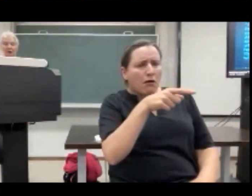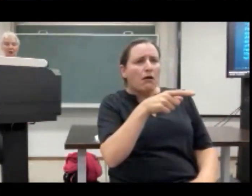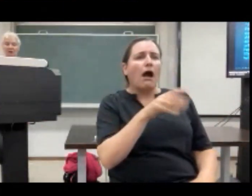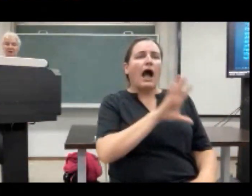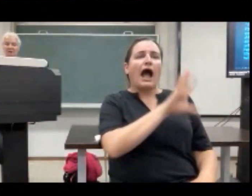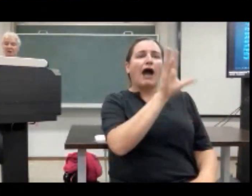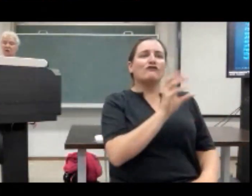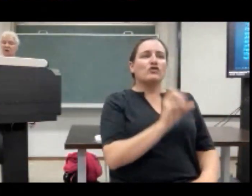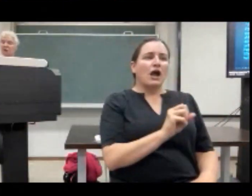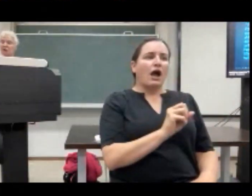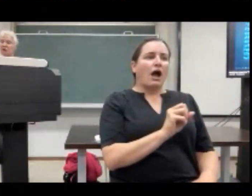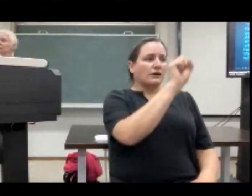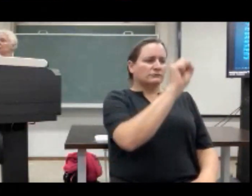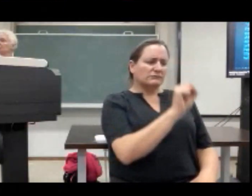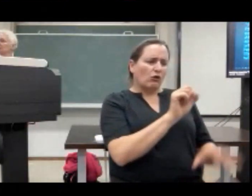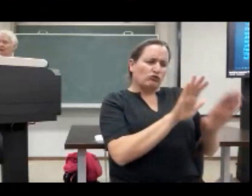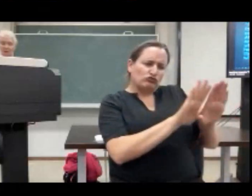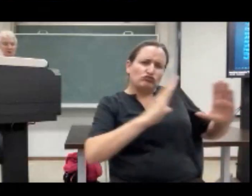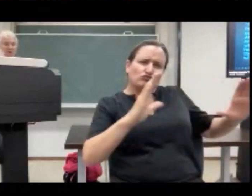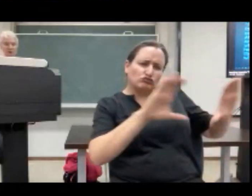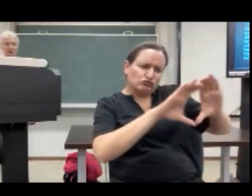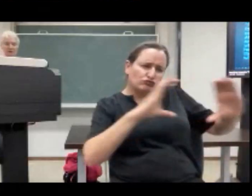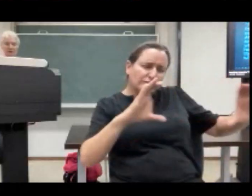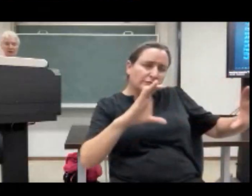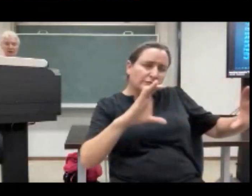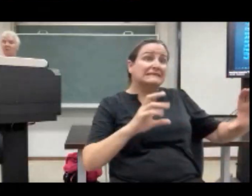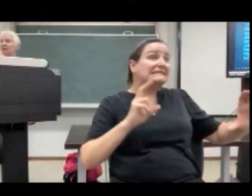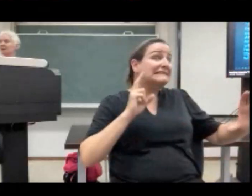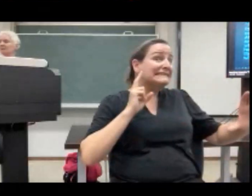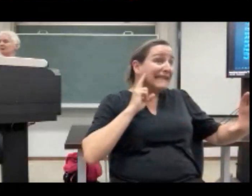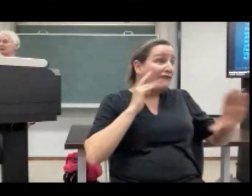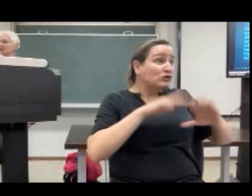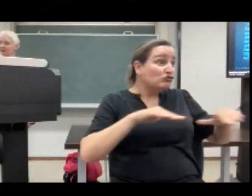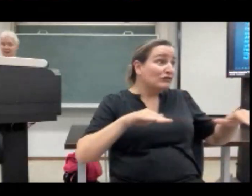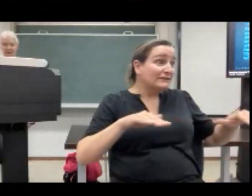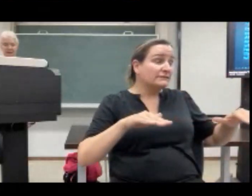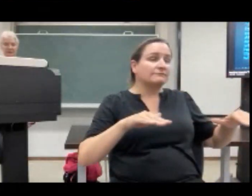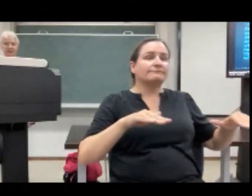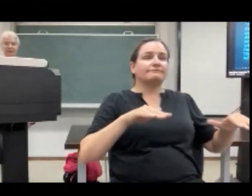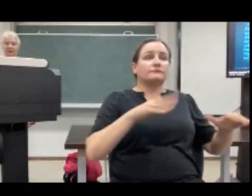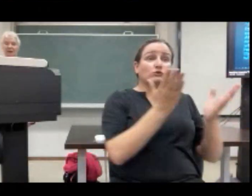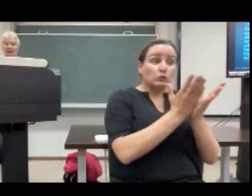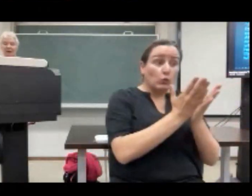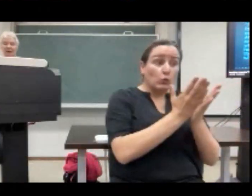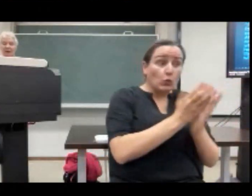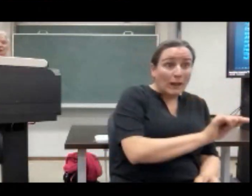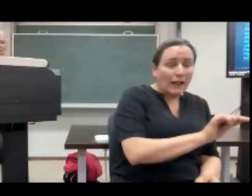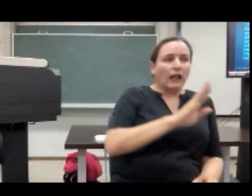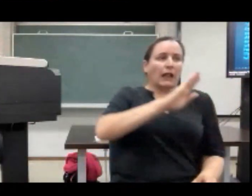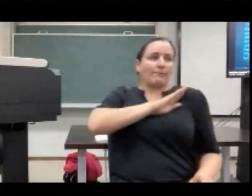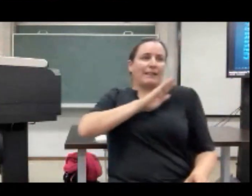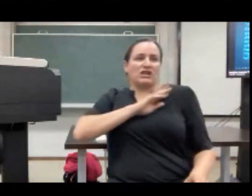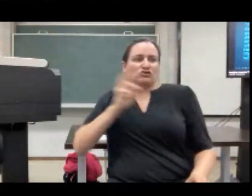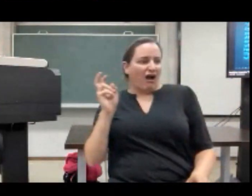Africa where deaf children in schools were being abused and raped by militias. They had no way to tell